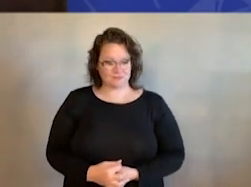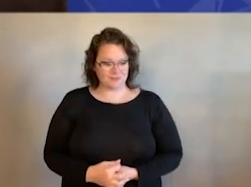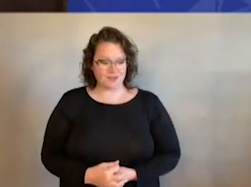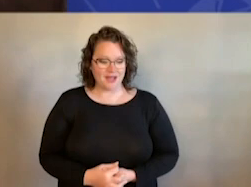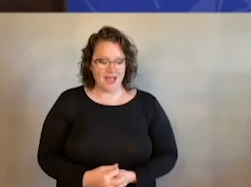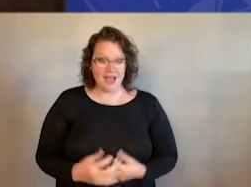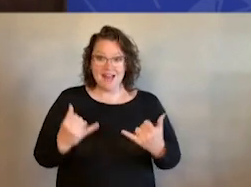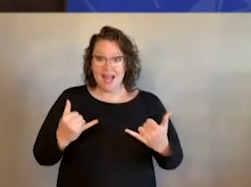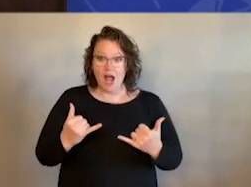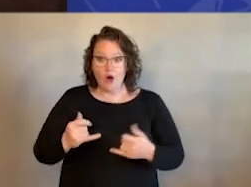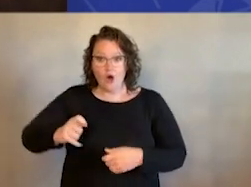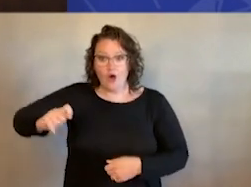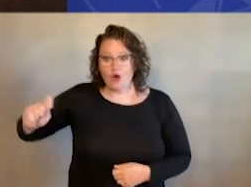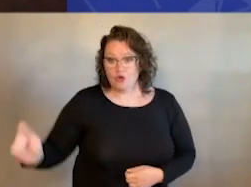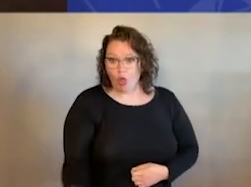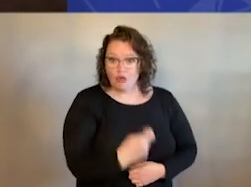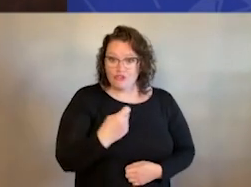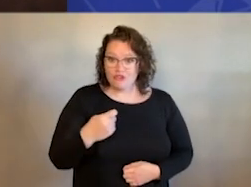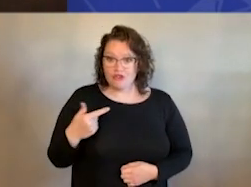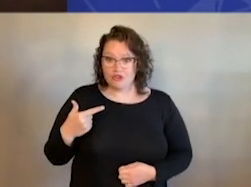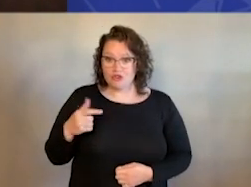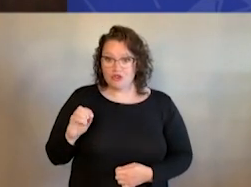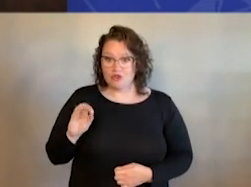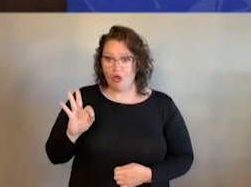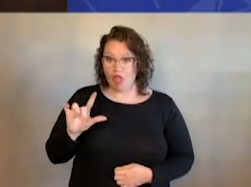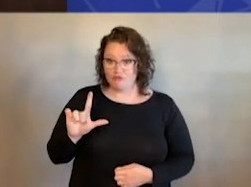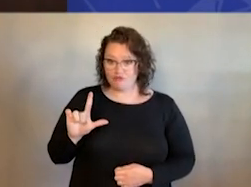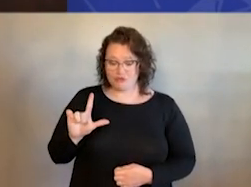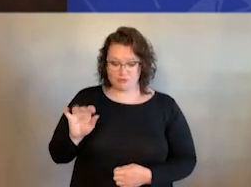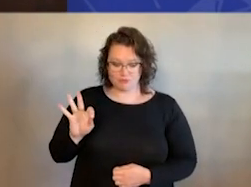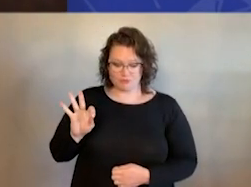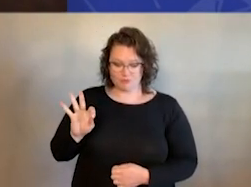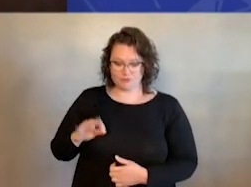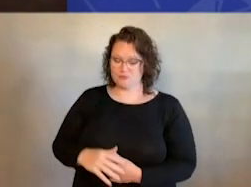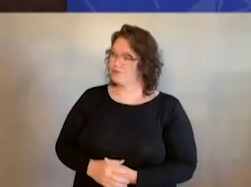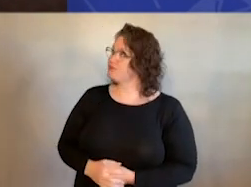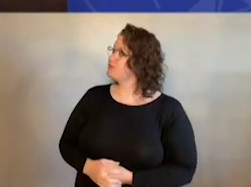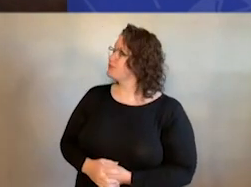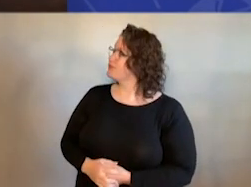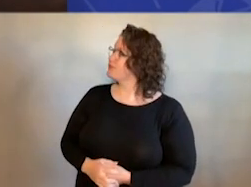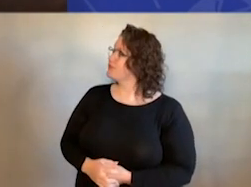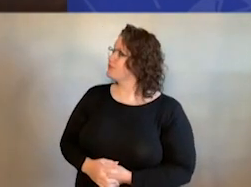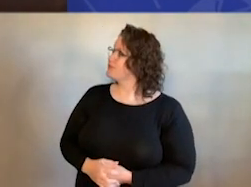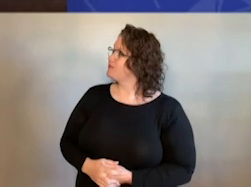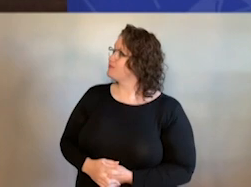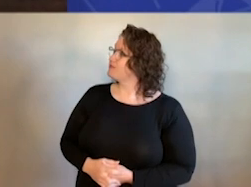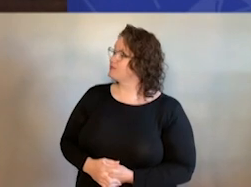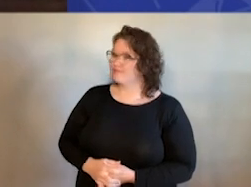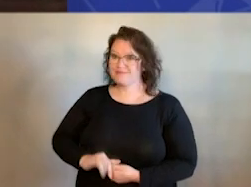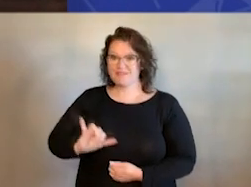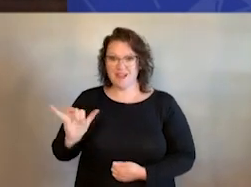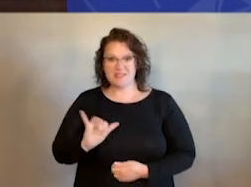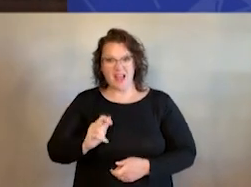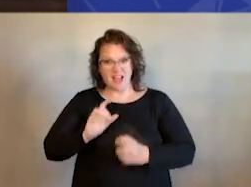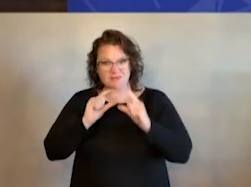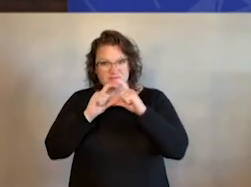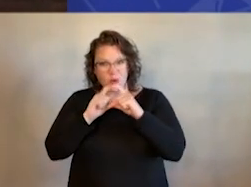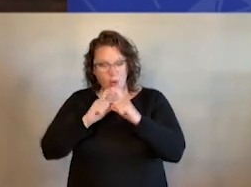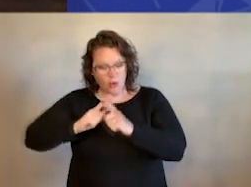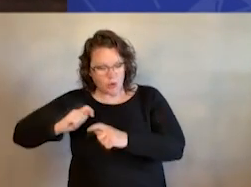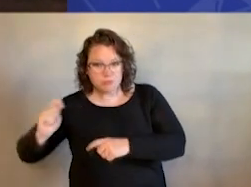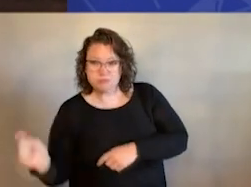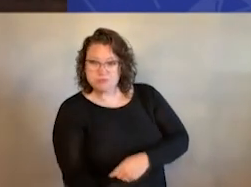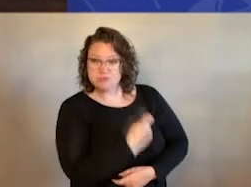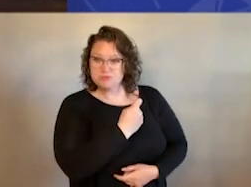then let's work on our golf game. Here we go, swing and follow through. And swing and